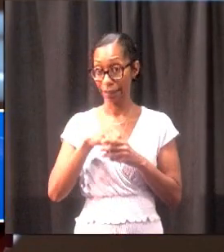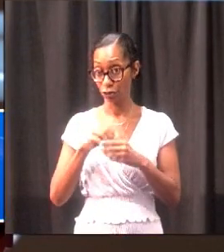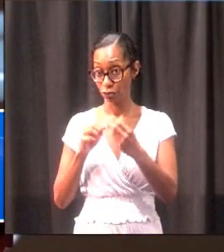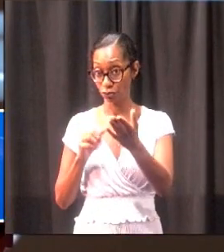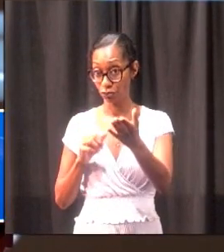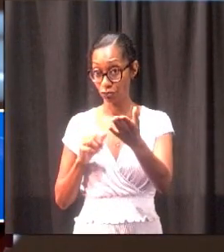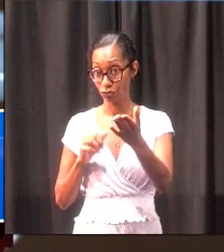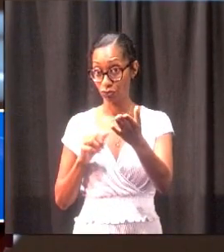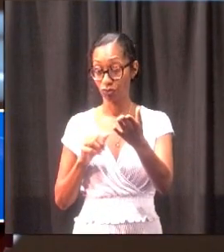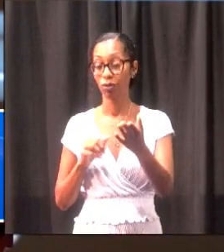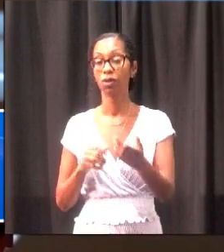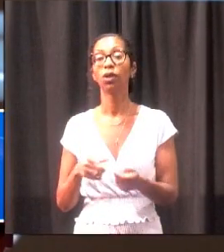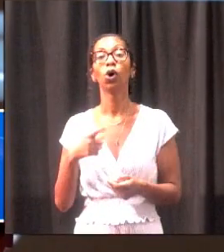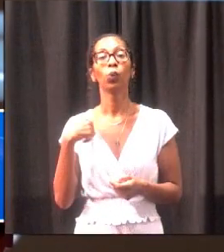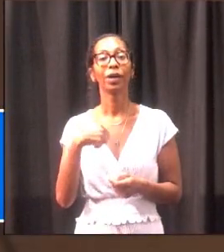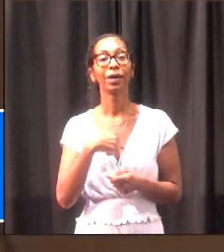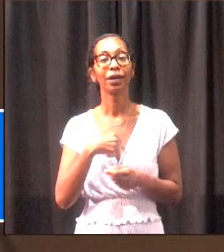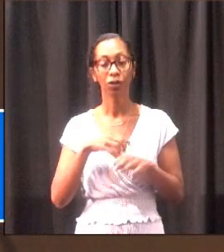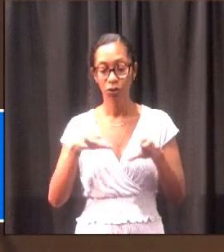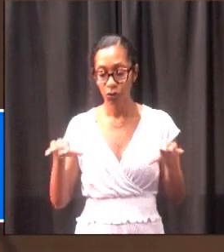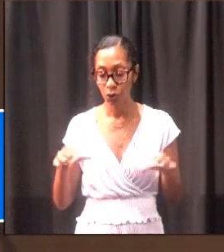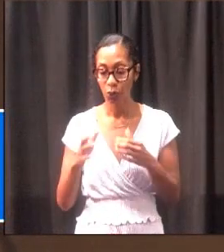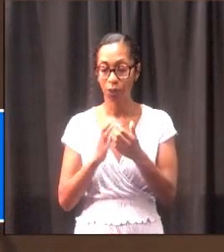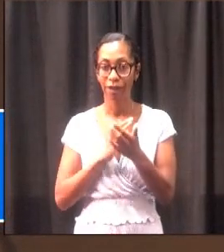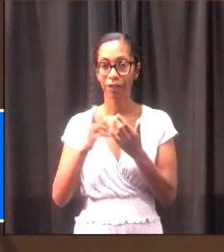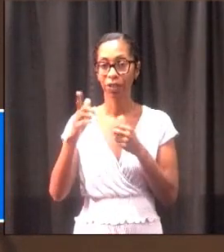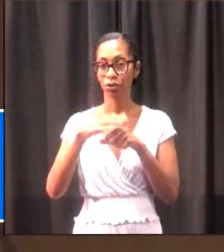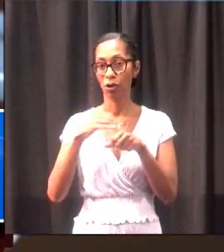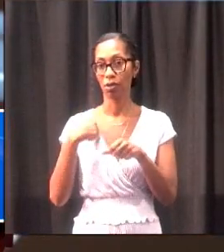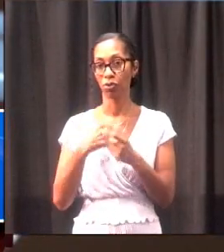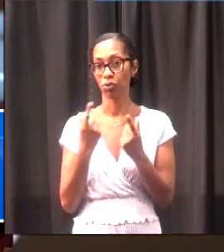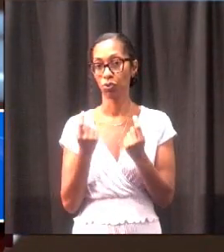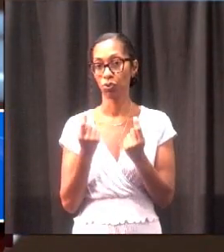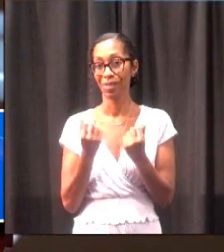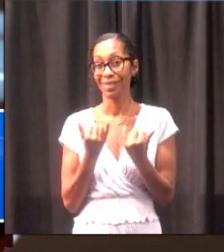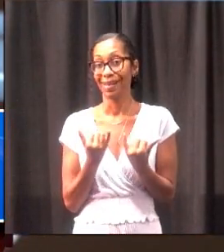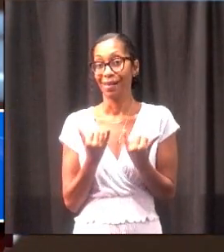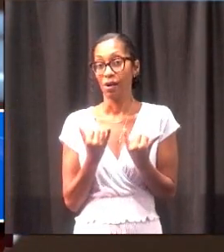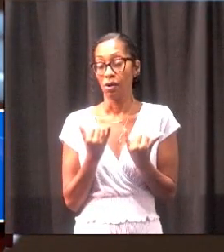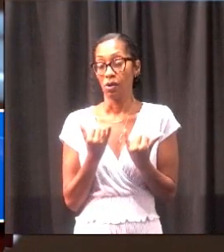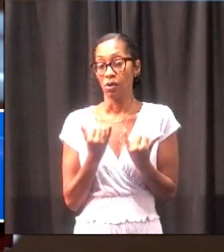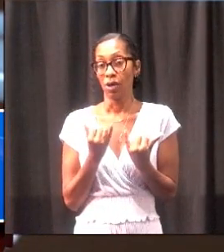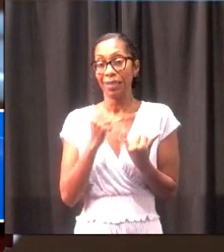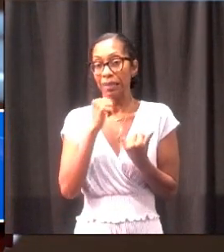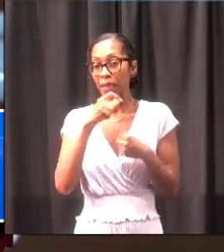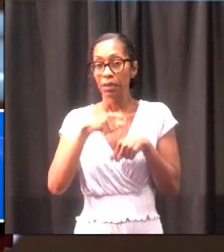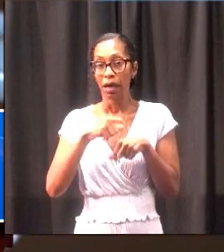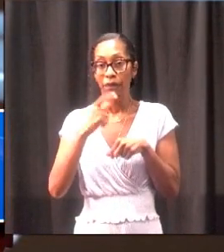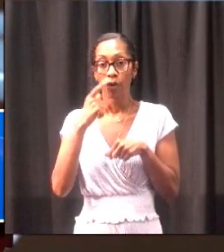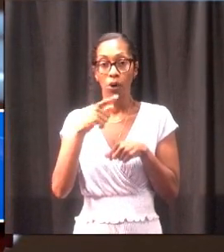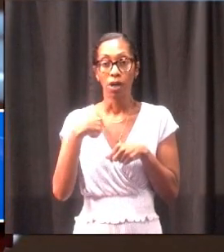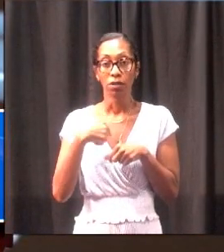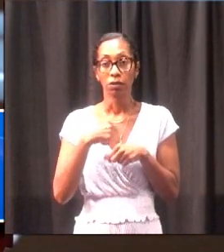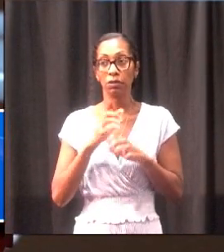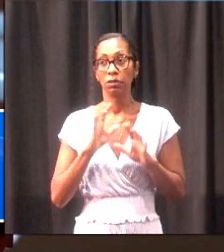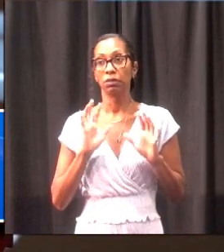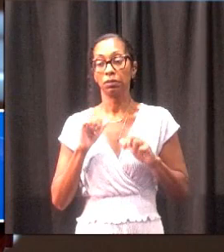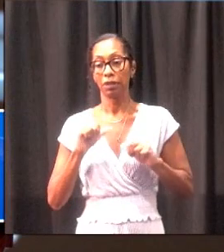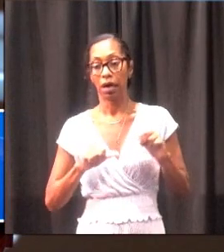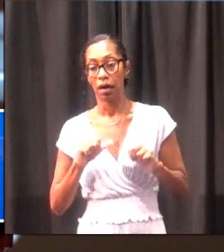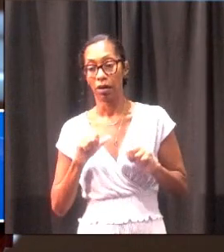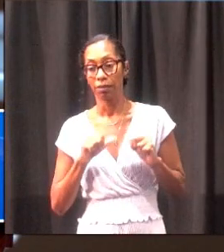whatever he has called us to do. This is not a time for us to doubt